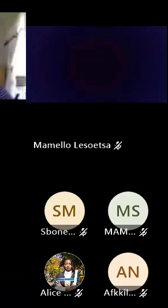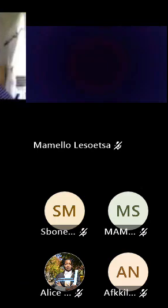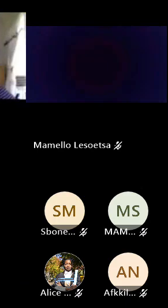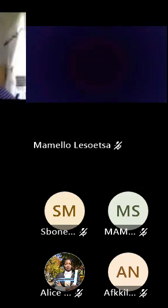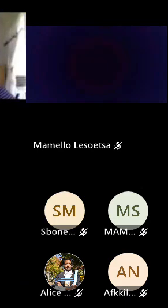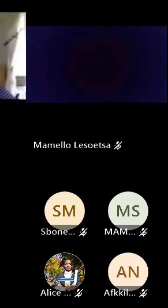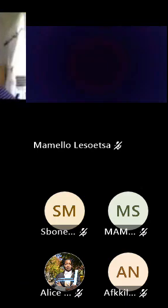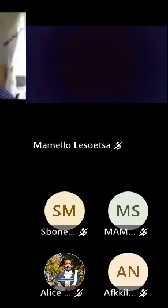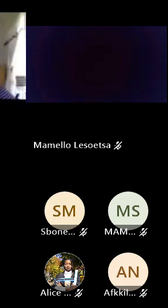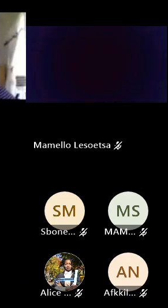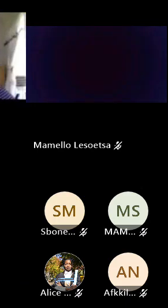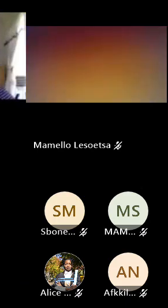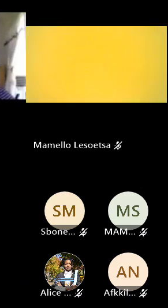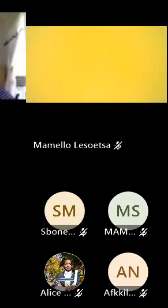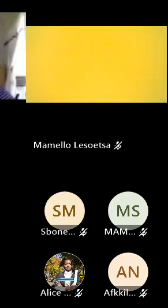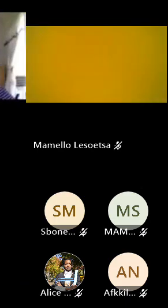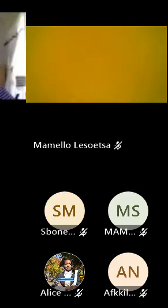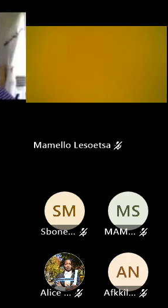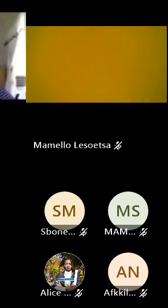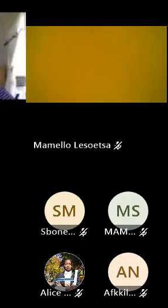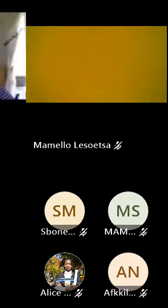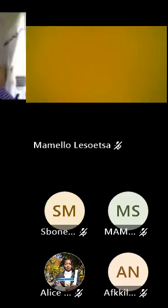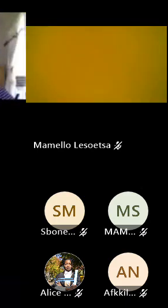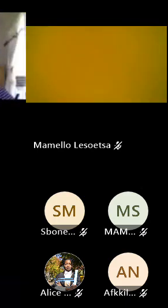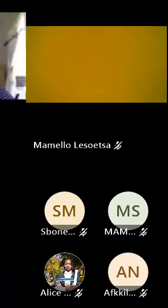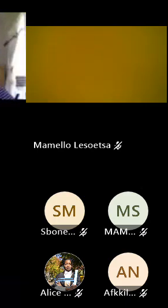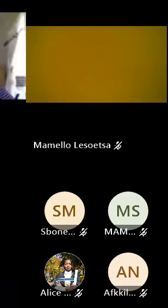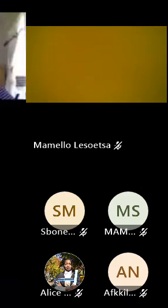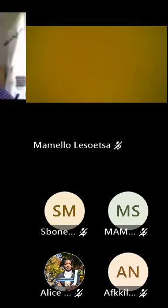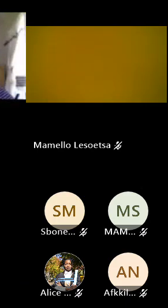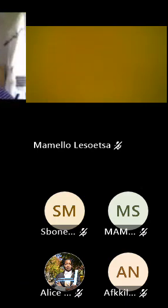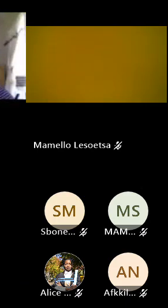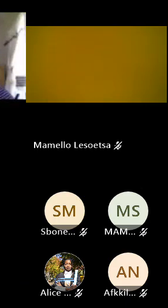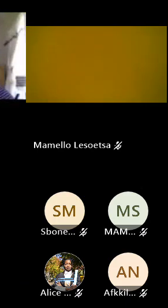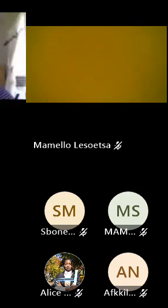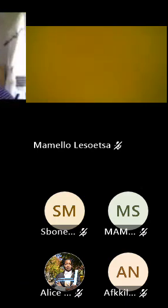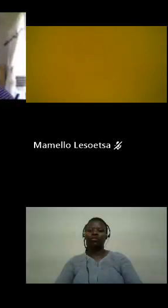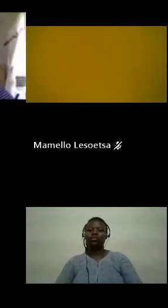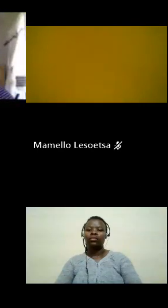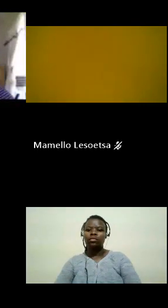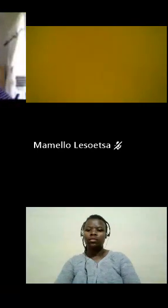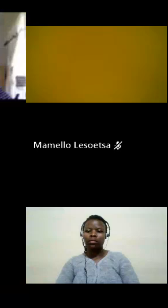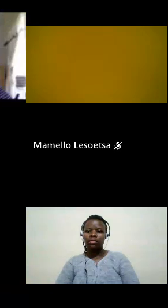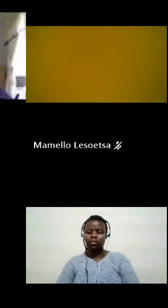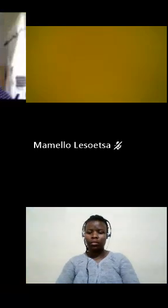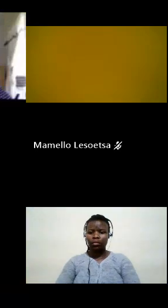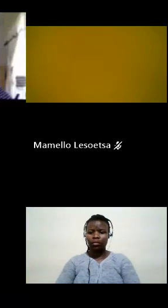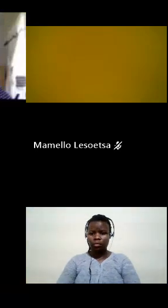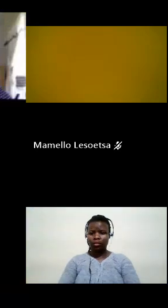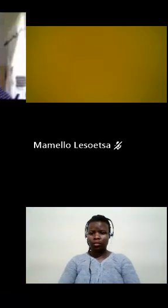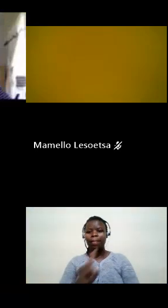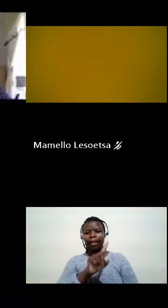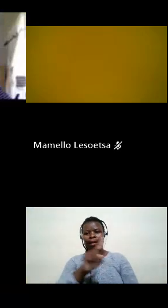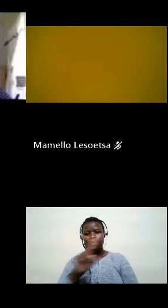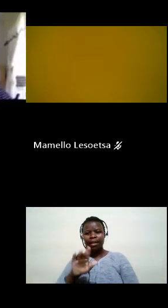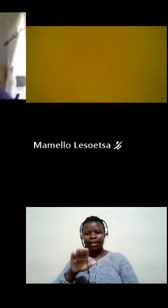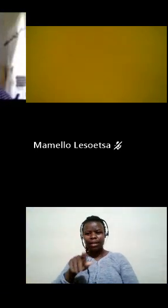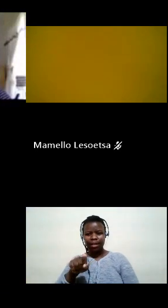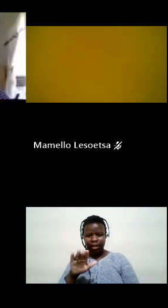of ground. And we had to go through those all day, every day. but it's the things you have to do to